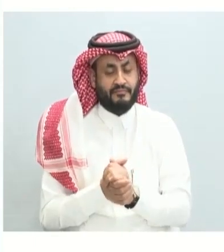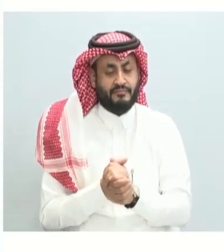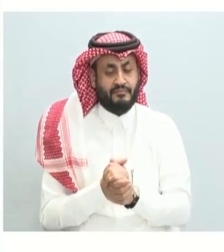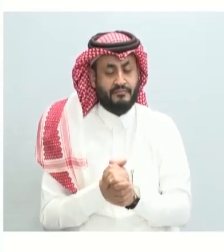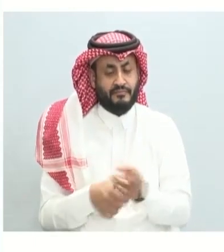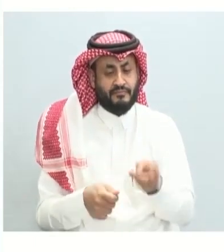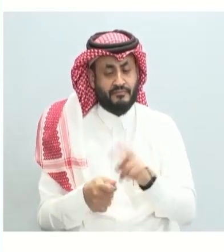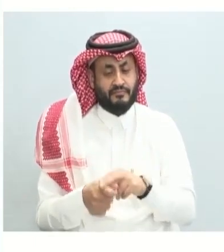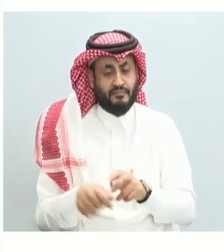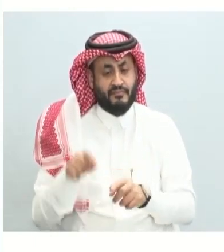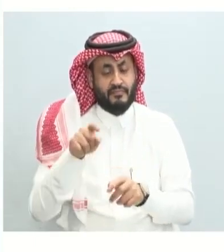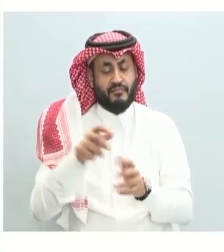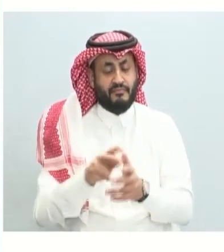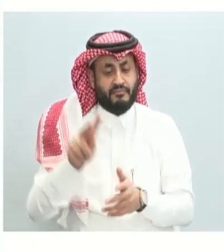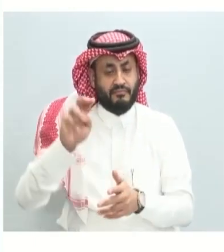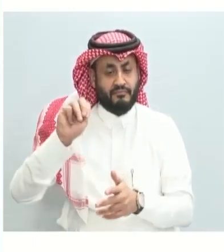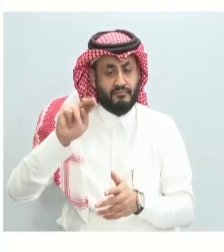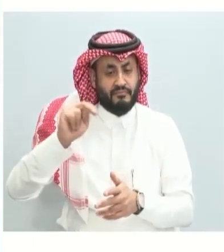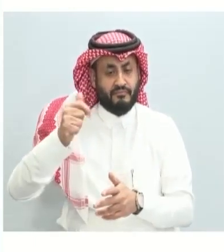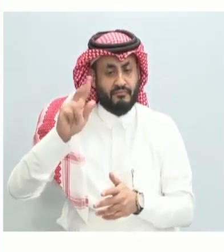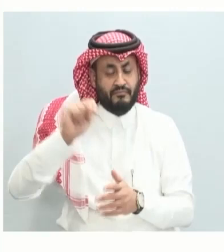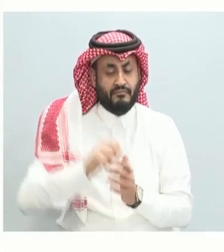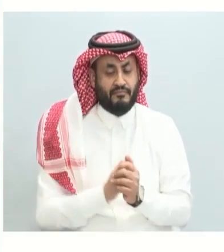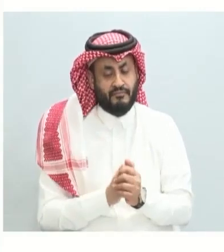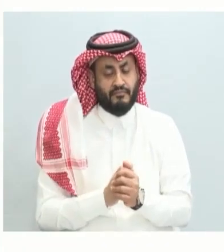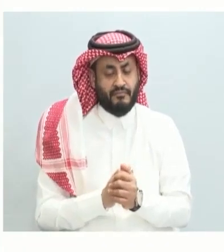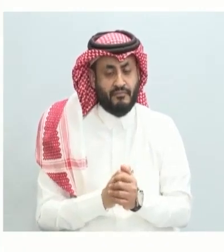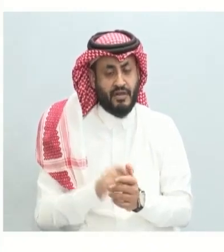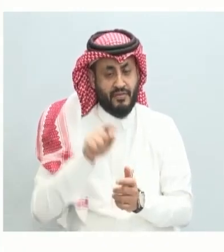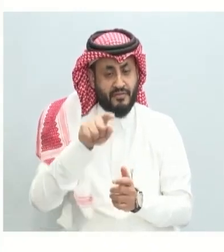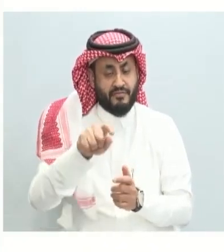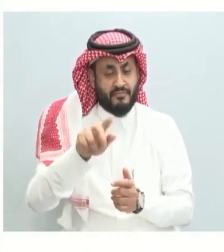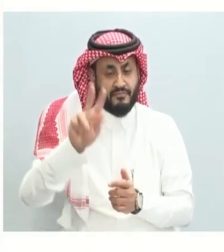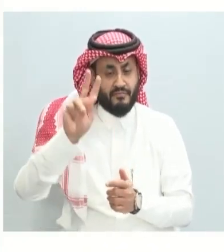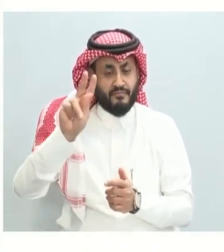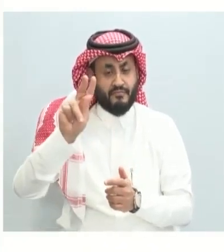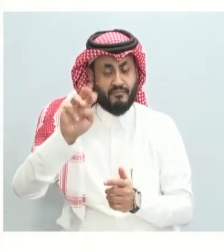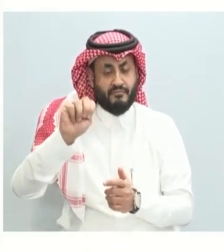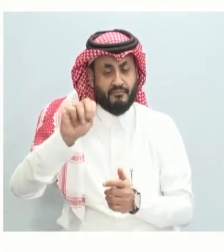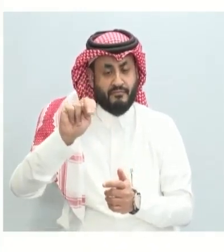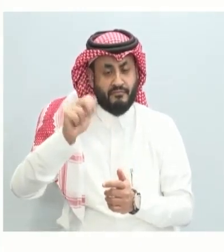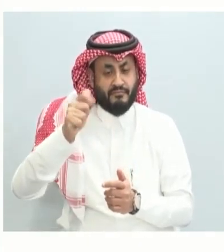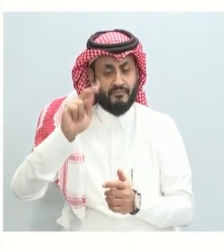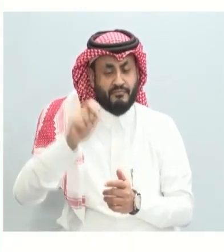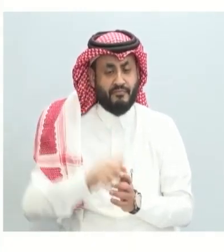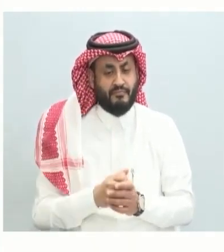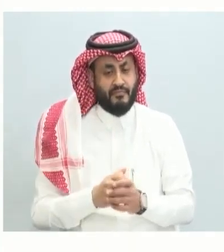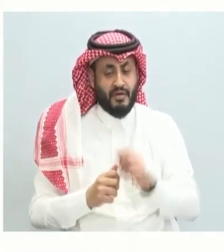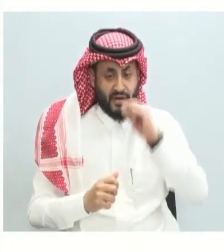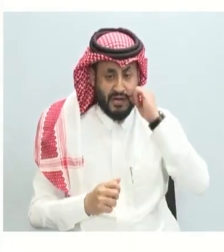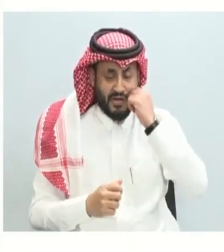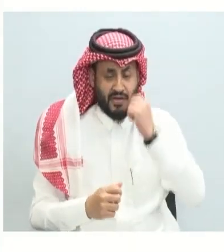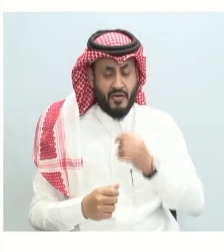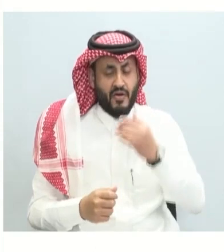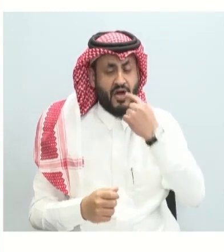Again, this is Kenan. This is Kenan. He is